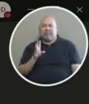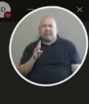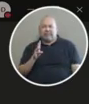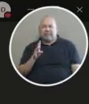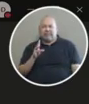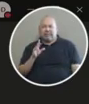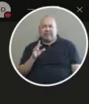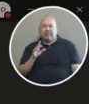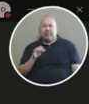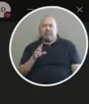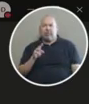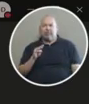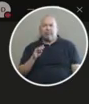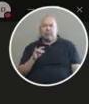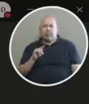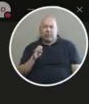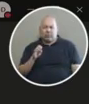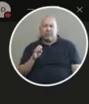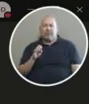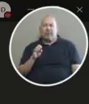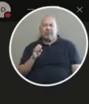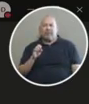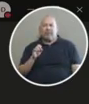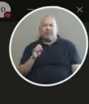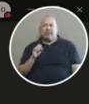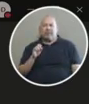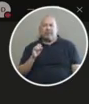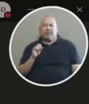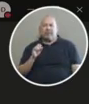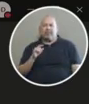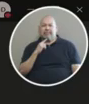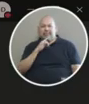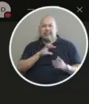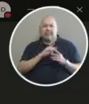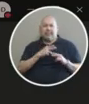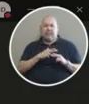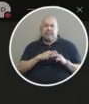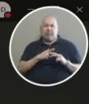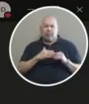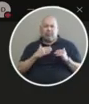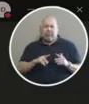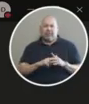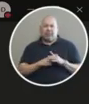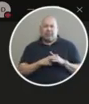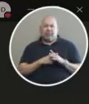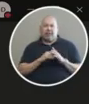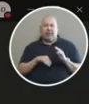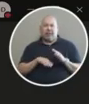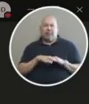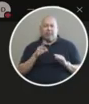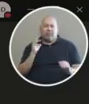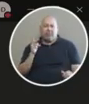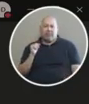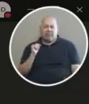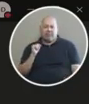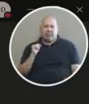*6 to unmute your phone. State your name, and you may begin speaking for up to 3